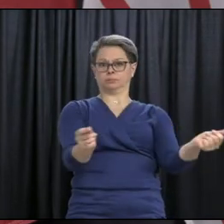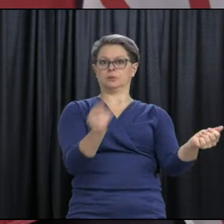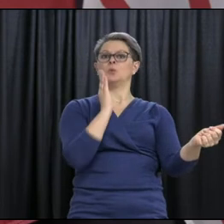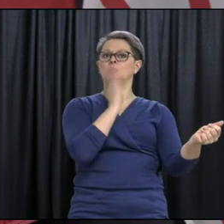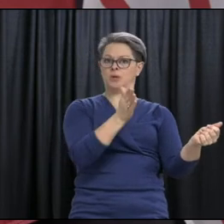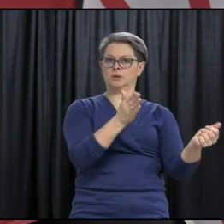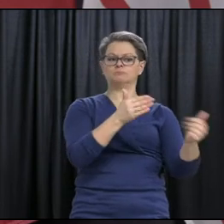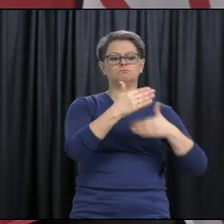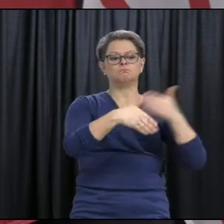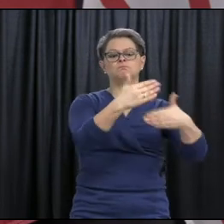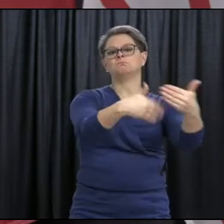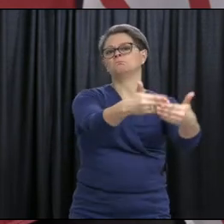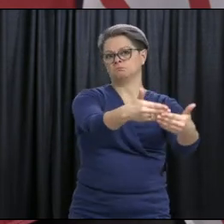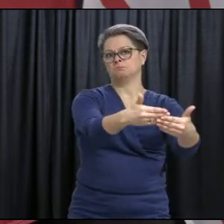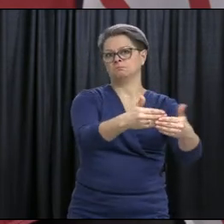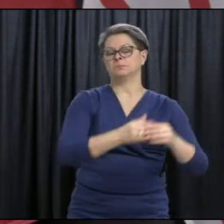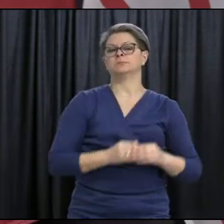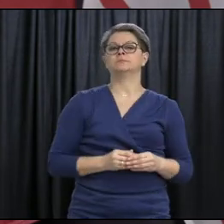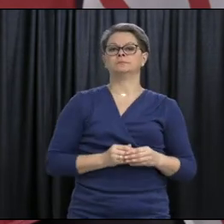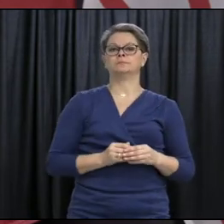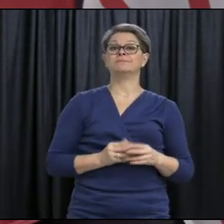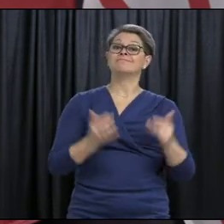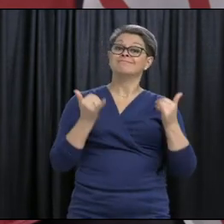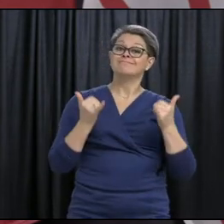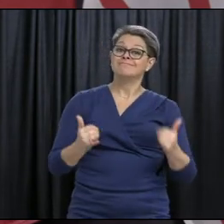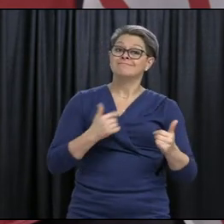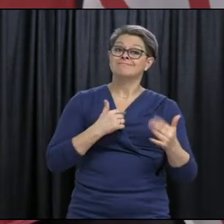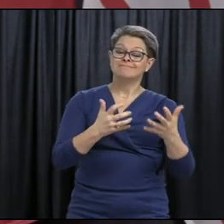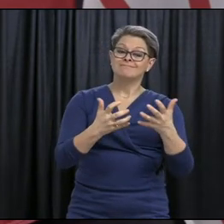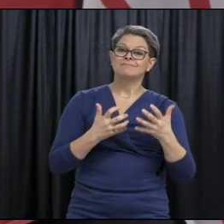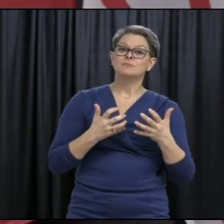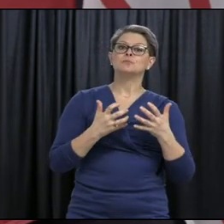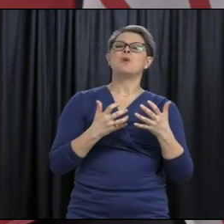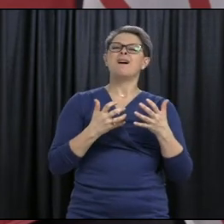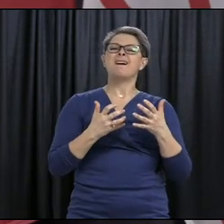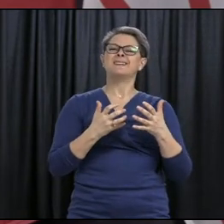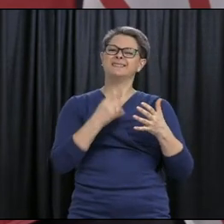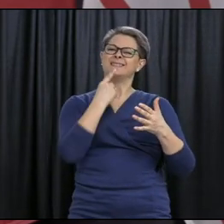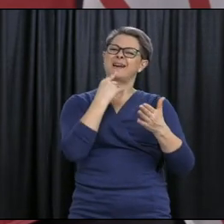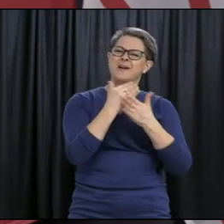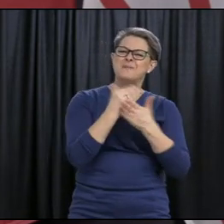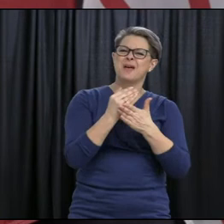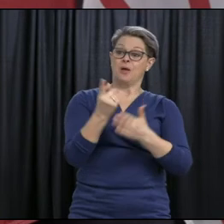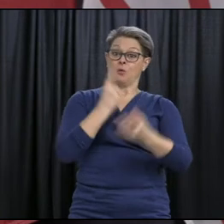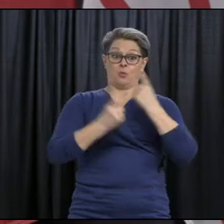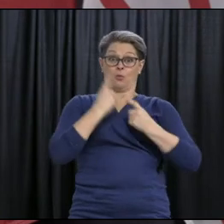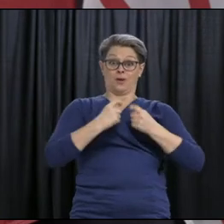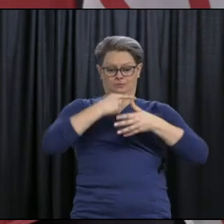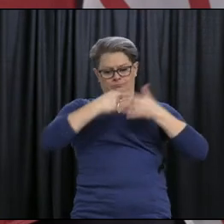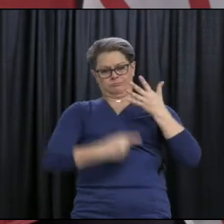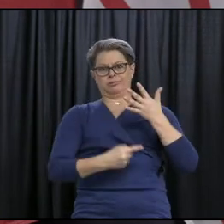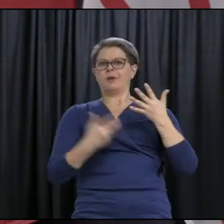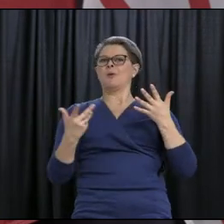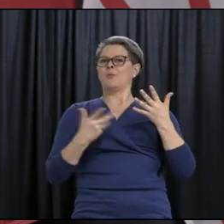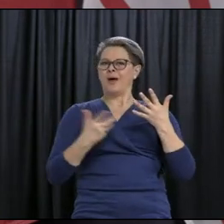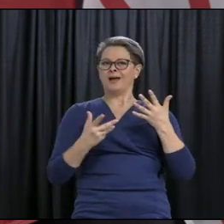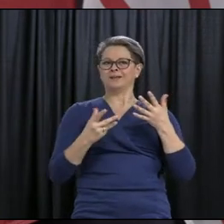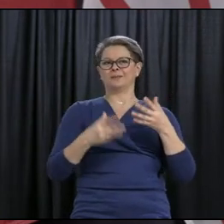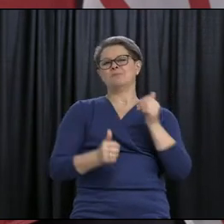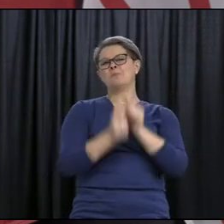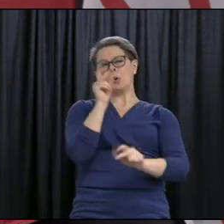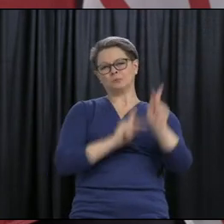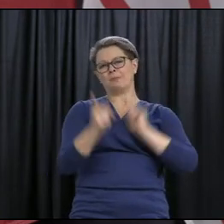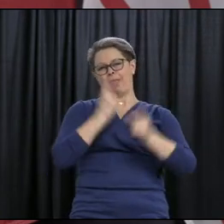does. I would like to address a few of the more frequently asked questions that we've received over the past